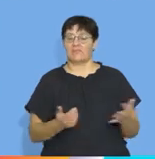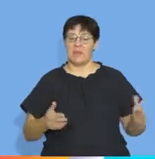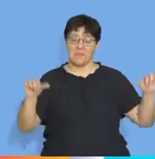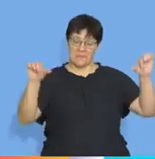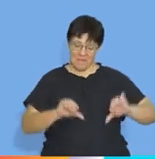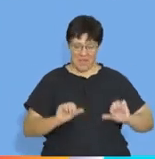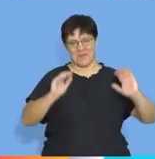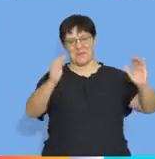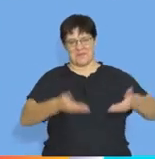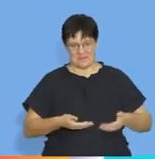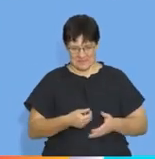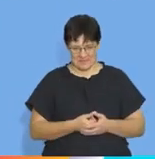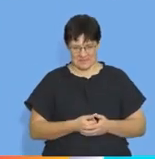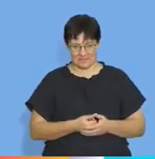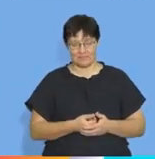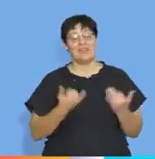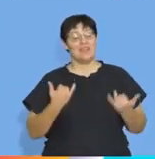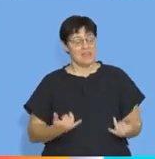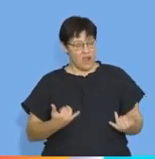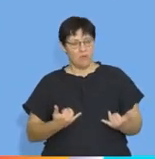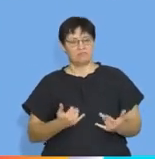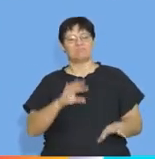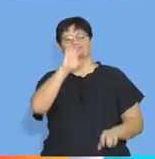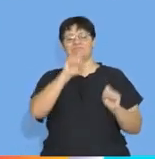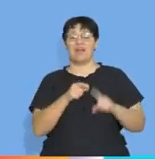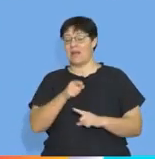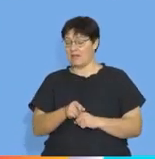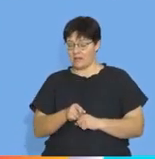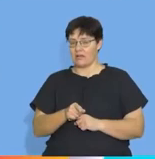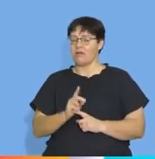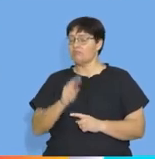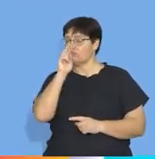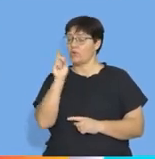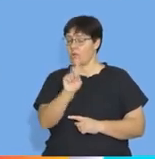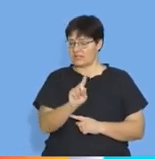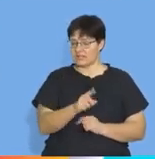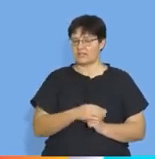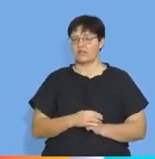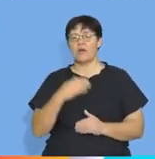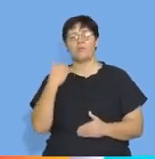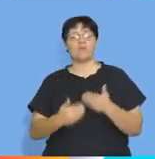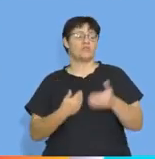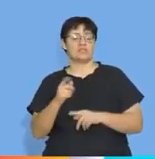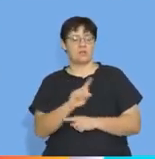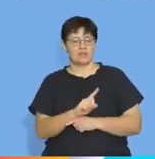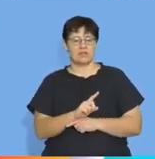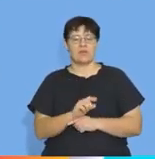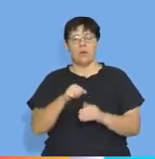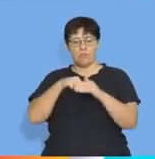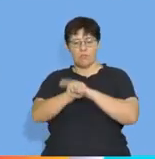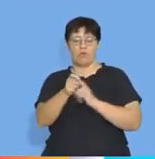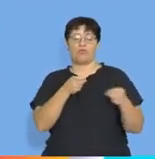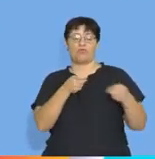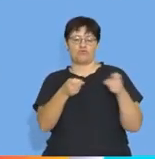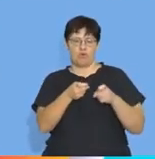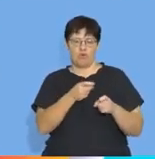Welcome back, life science learners. And in this segment, we're wrapping up this section. We're going to look at the process of what birth control is